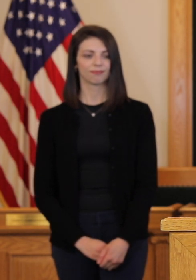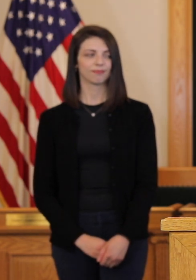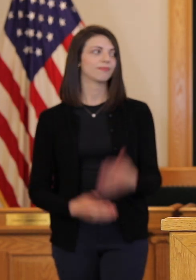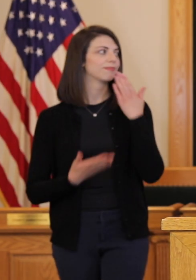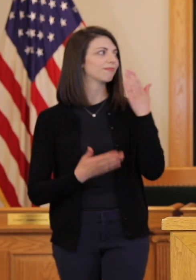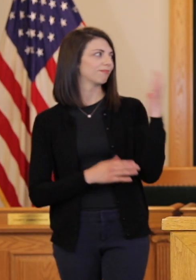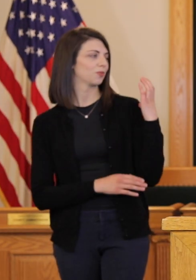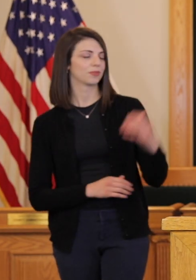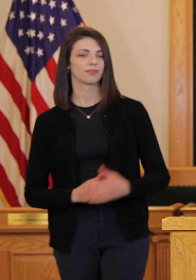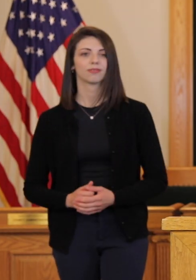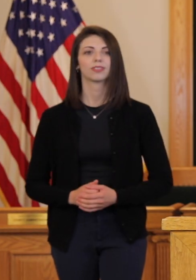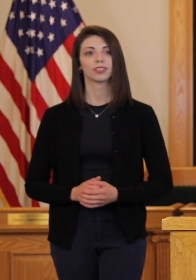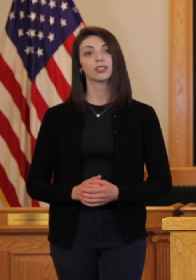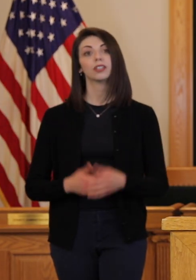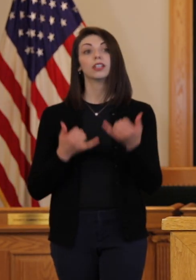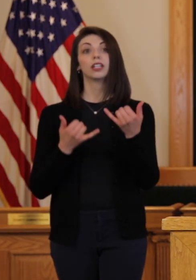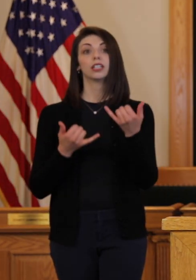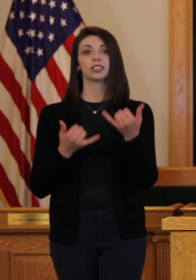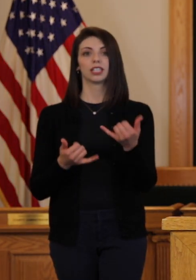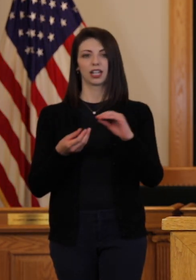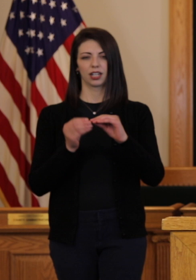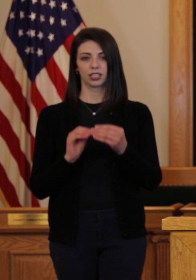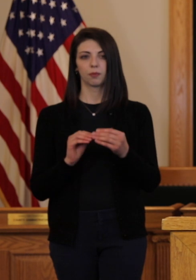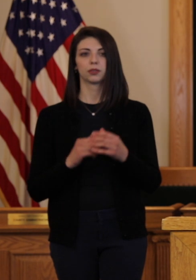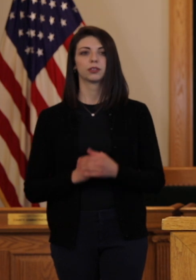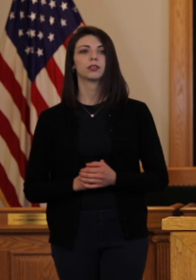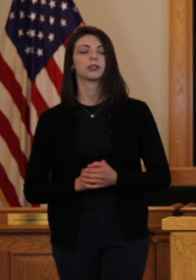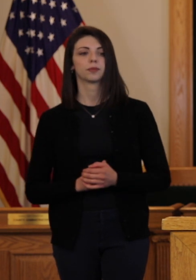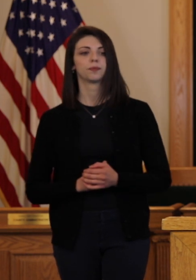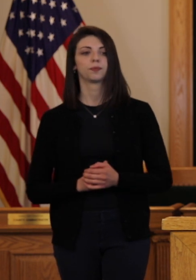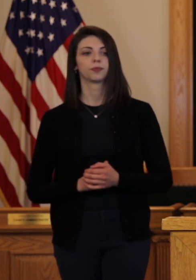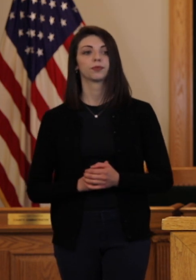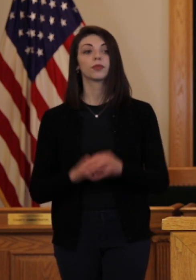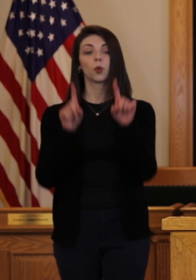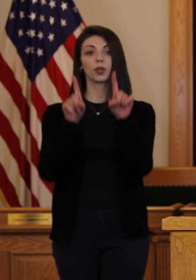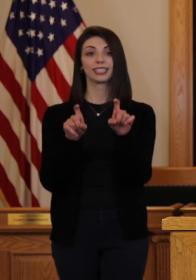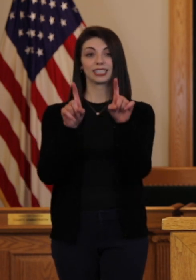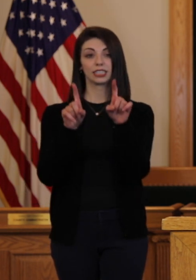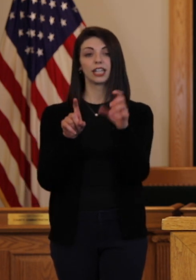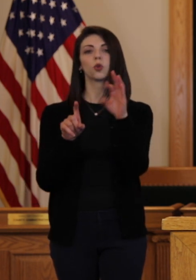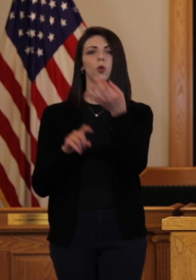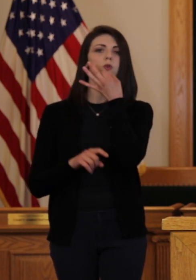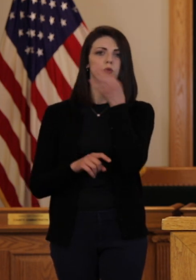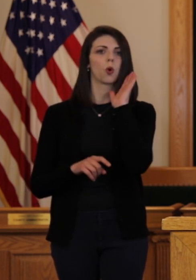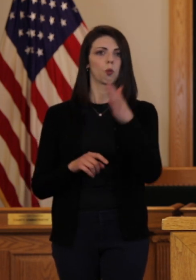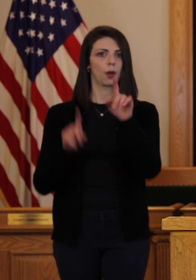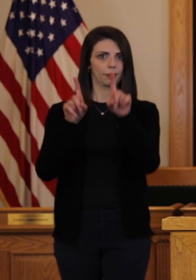Thank you, Mr. Chairman. Today's report, as of today, we've tested or have scheduled